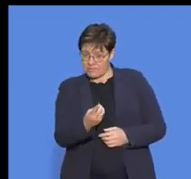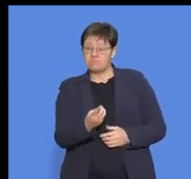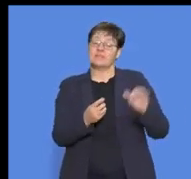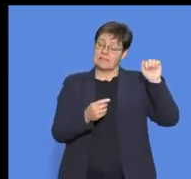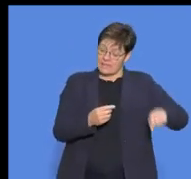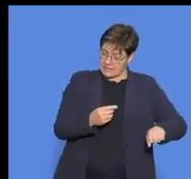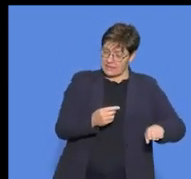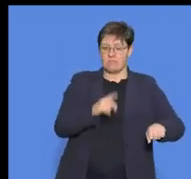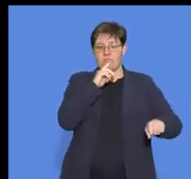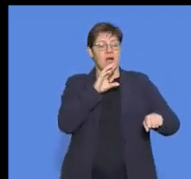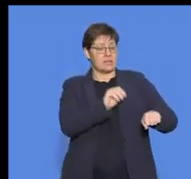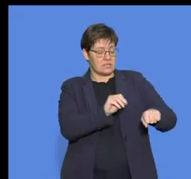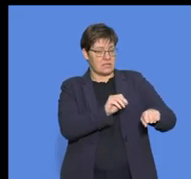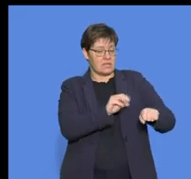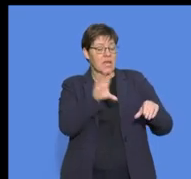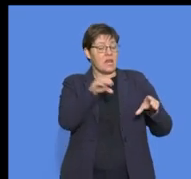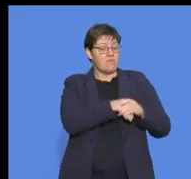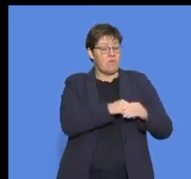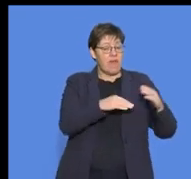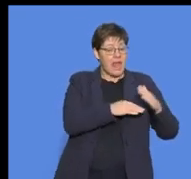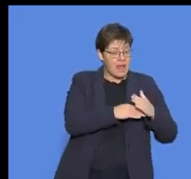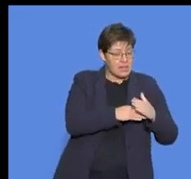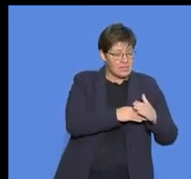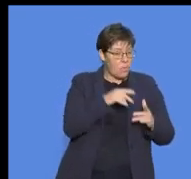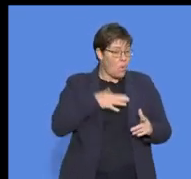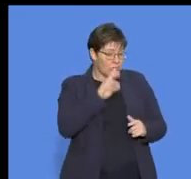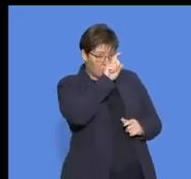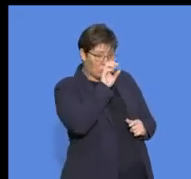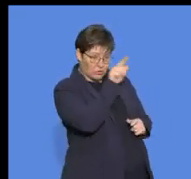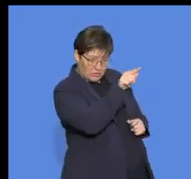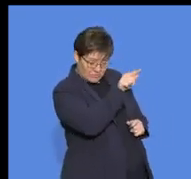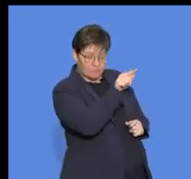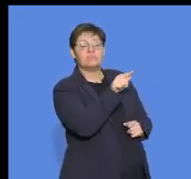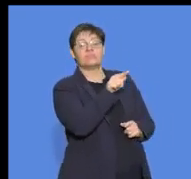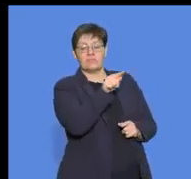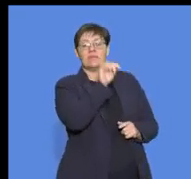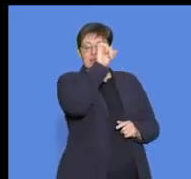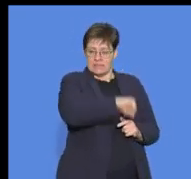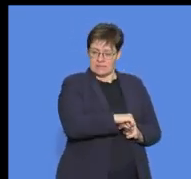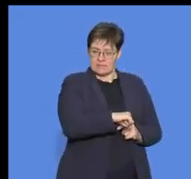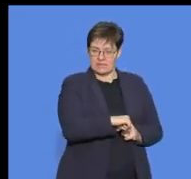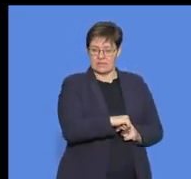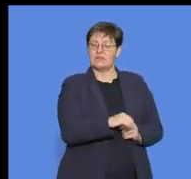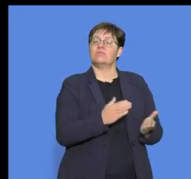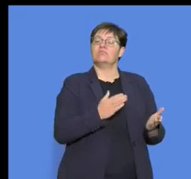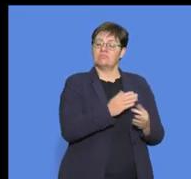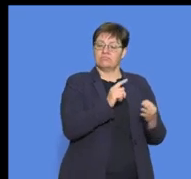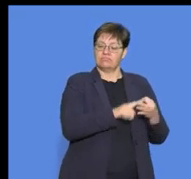angled? If it is, then we ask, does it involve angles? If it does involve angles, then we go right into